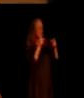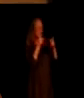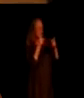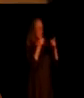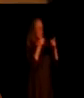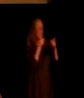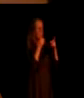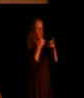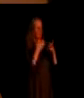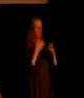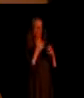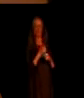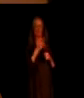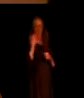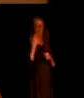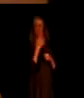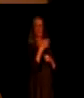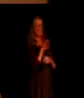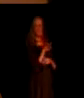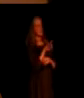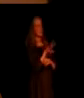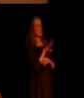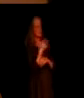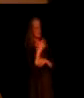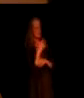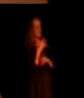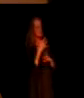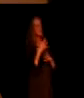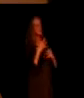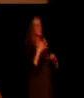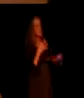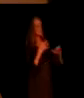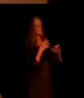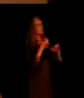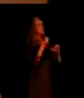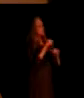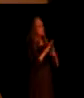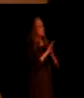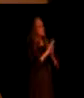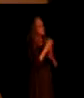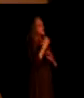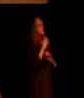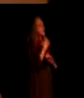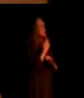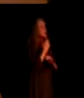that, 1959, and we didn't start getting serious about